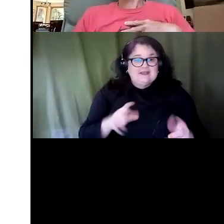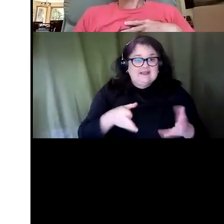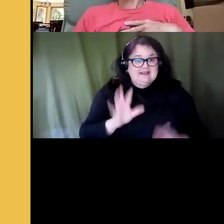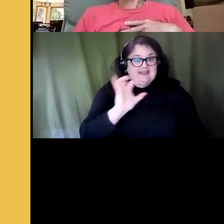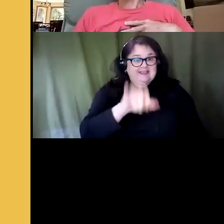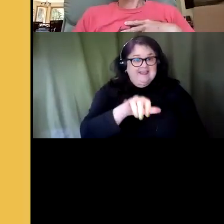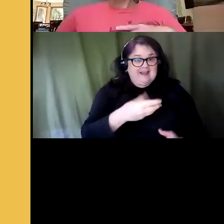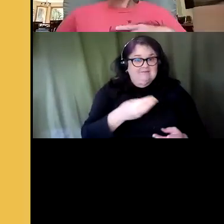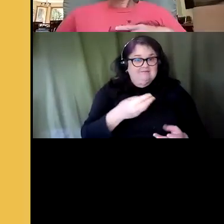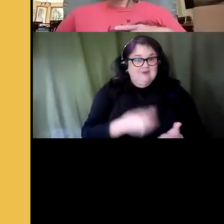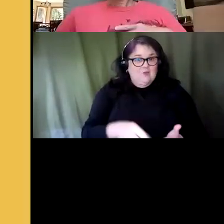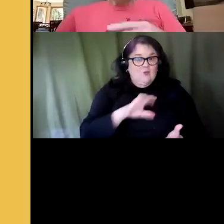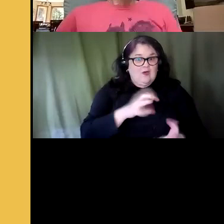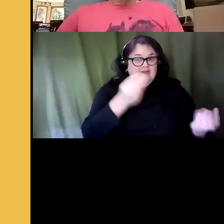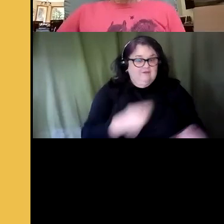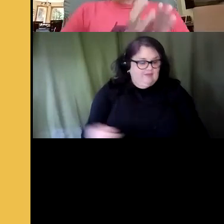flow.